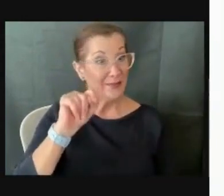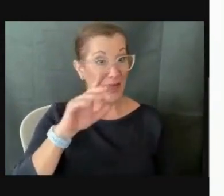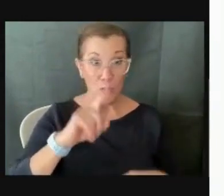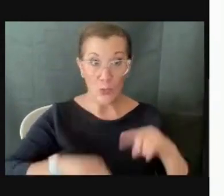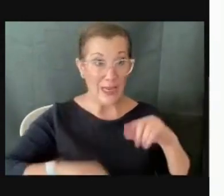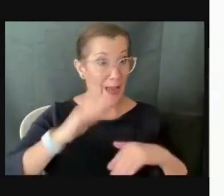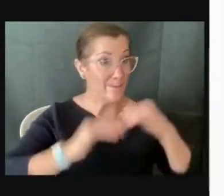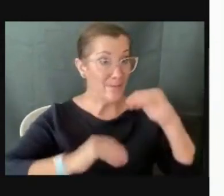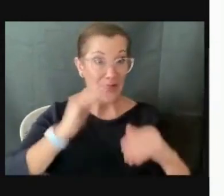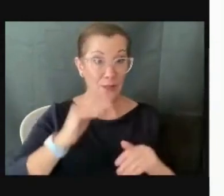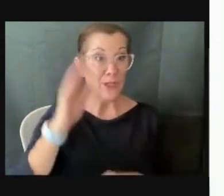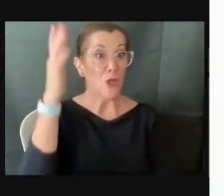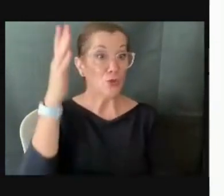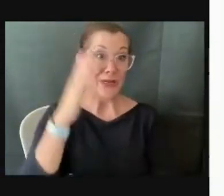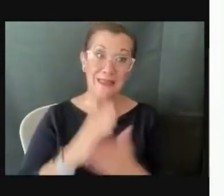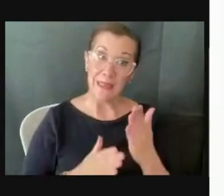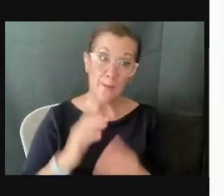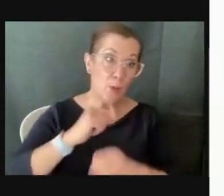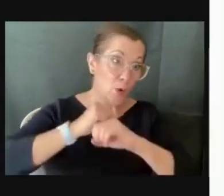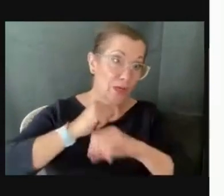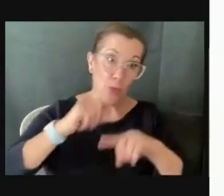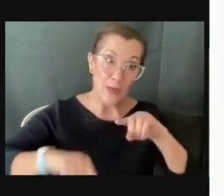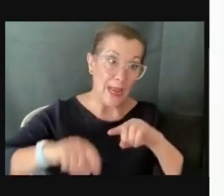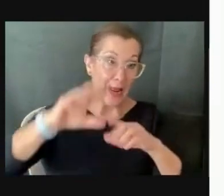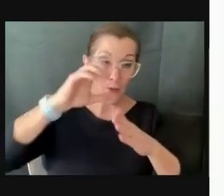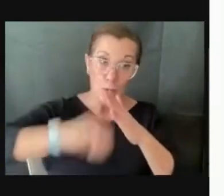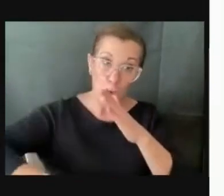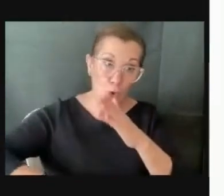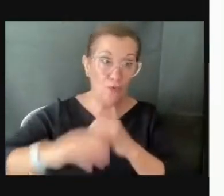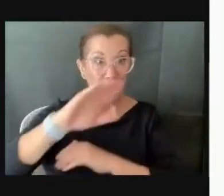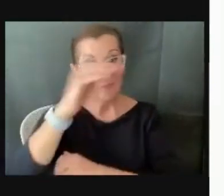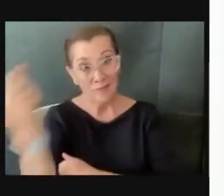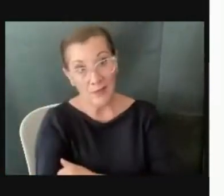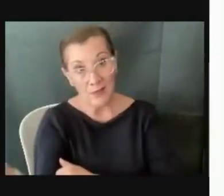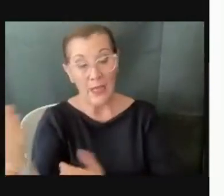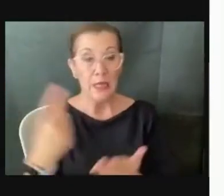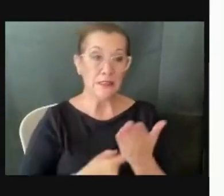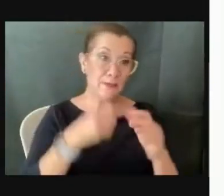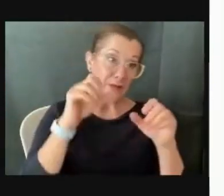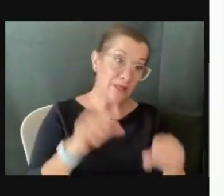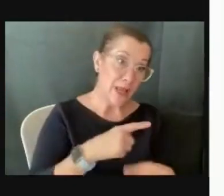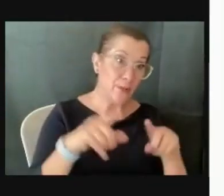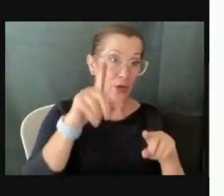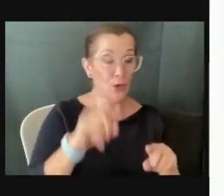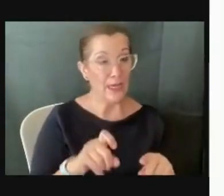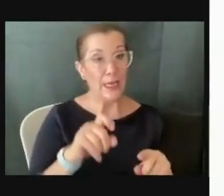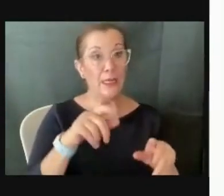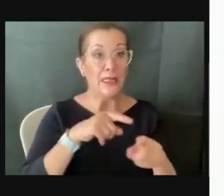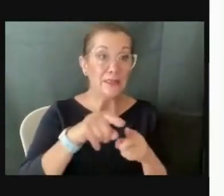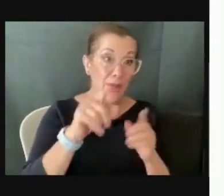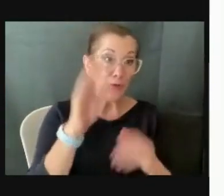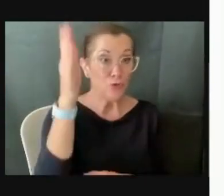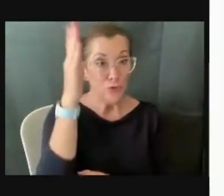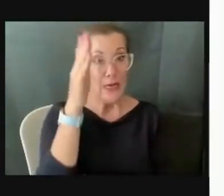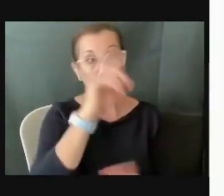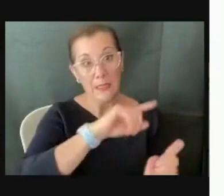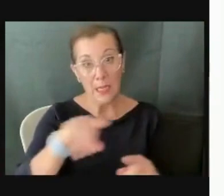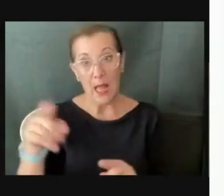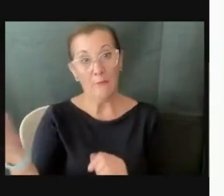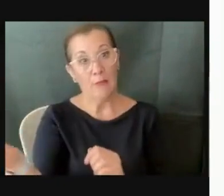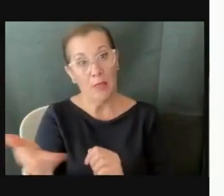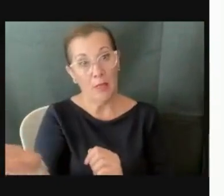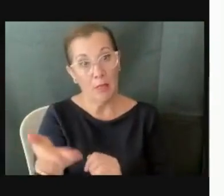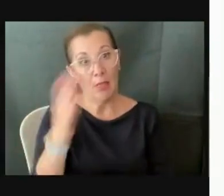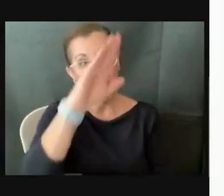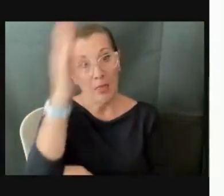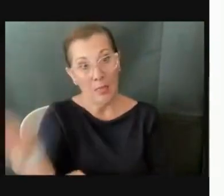of trees that are protected that you can't remove, or sometimes you can remove them, but you need an arborist to come and give a report.